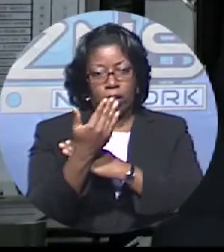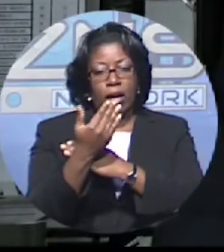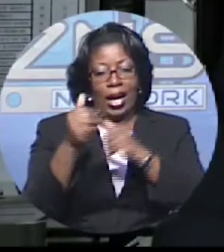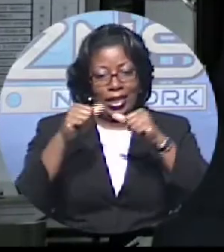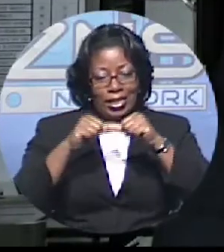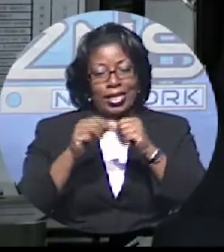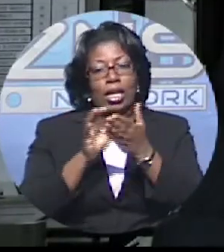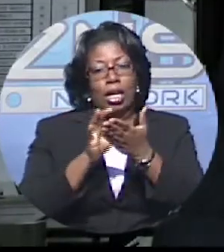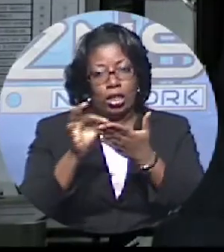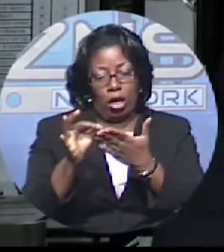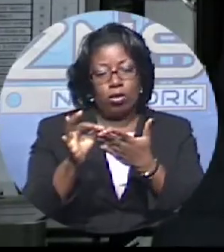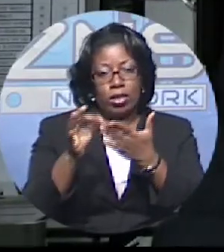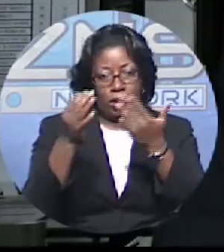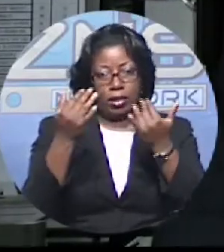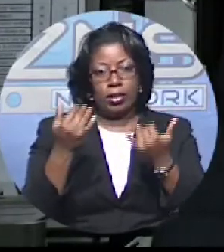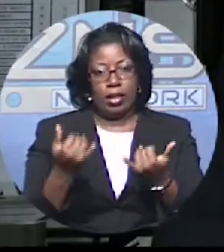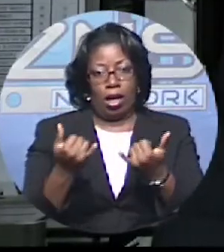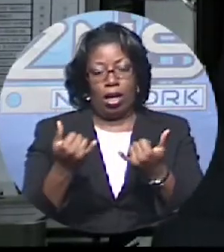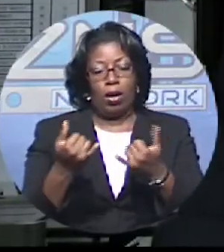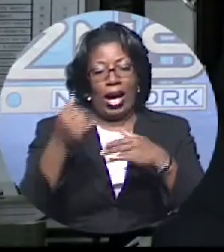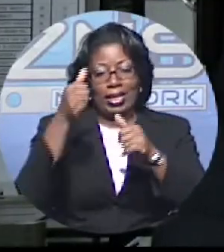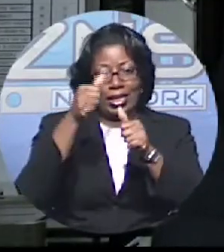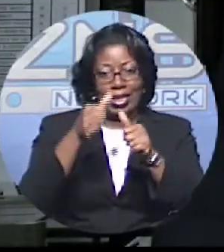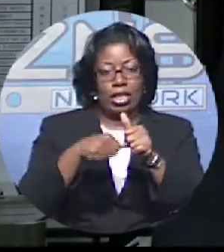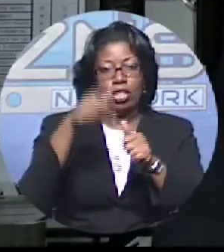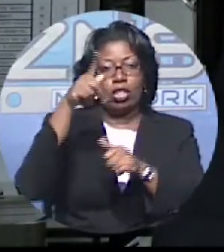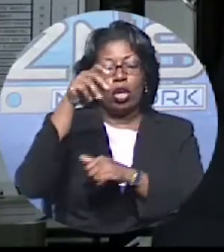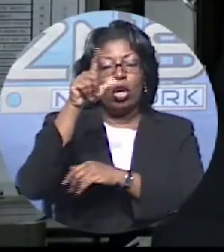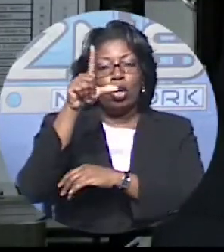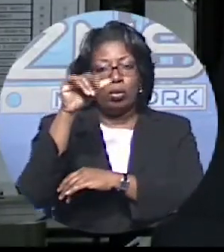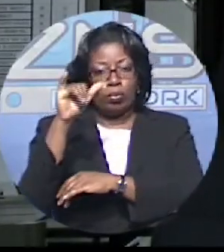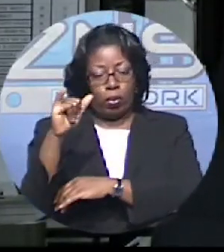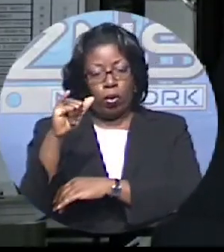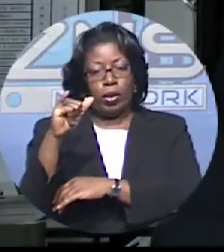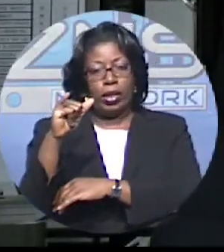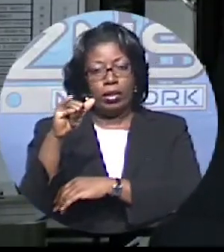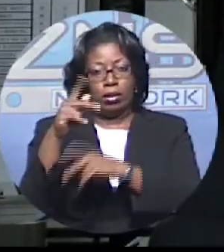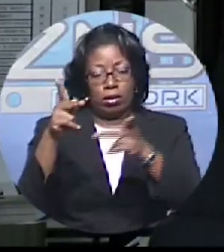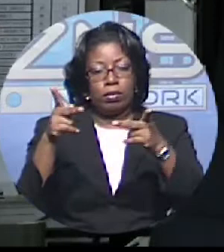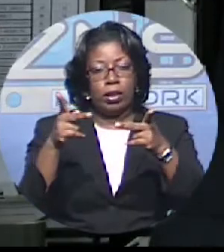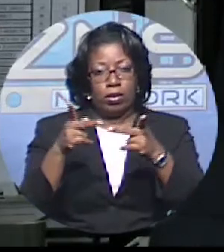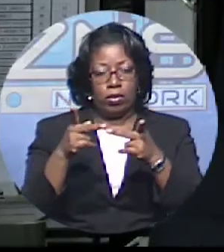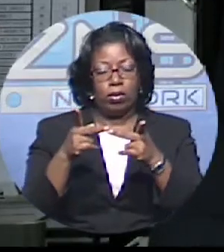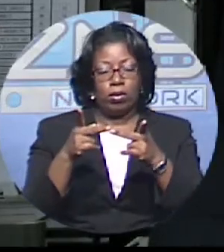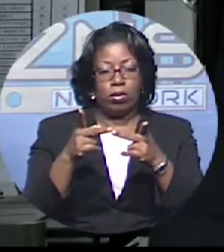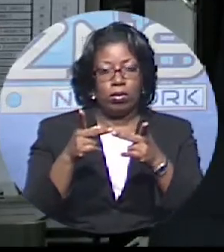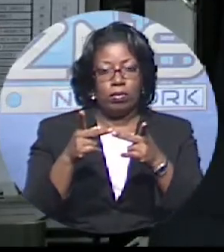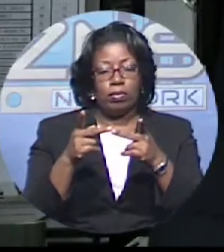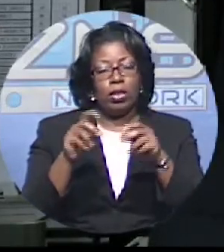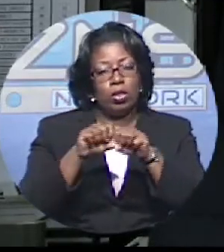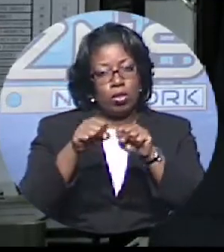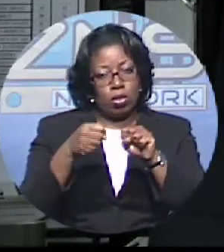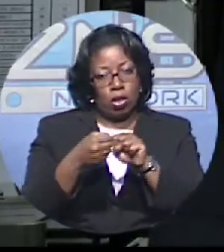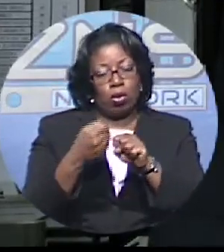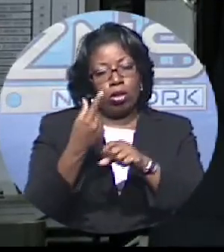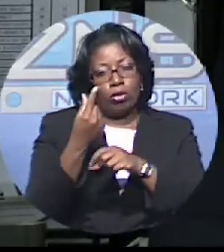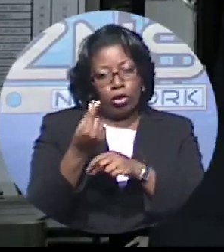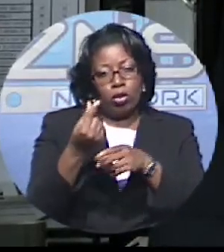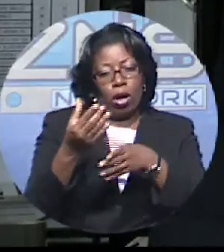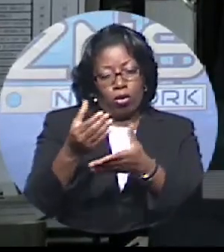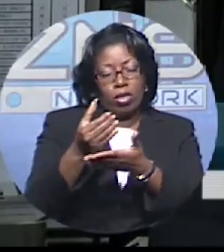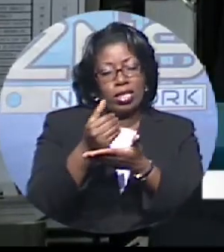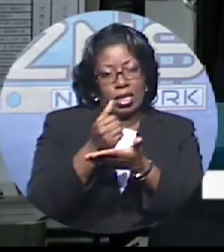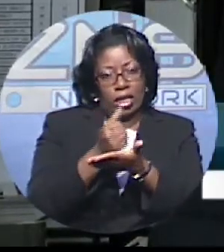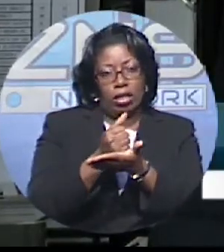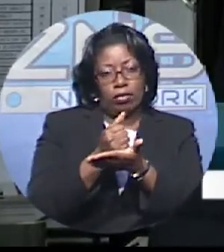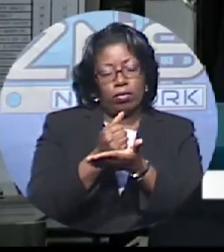recount of each polling division in their constituency. So a few have been received, but